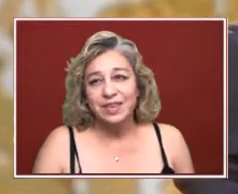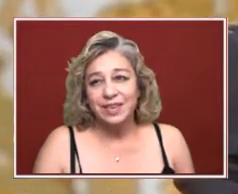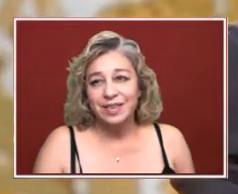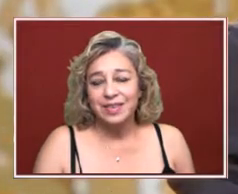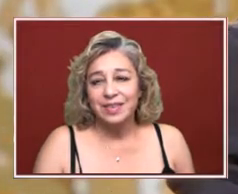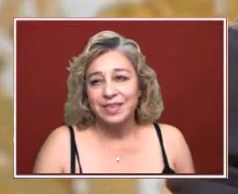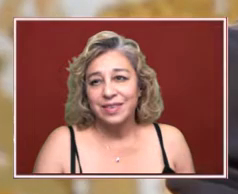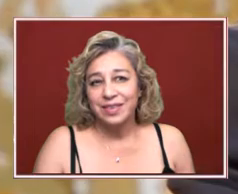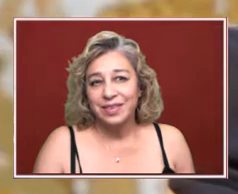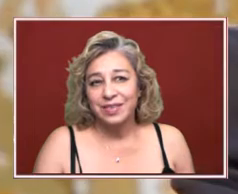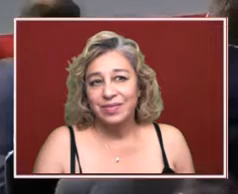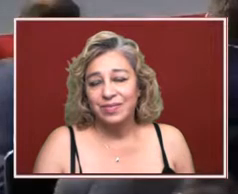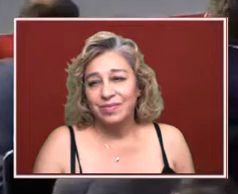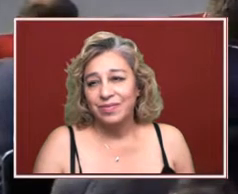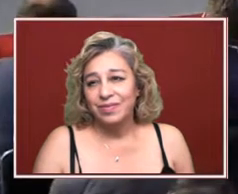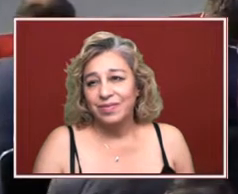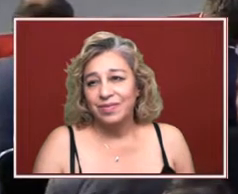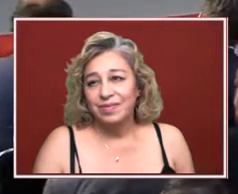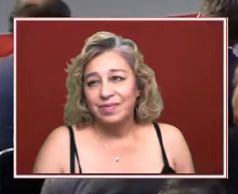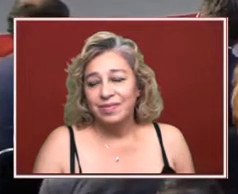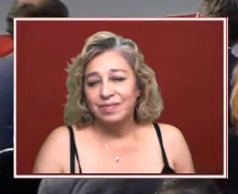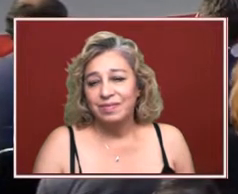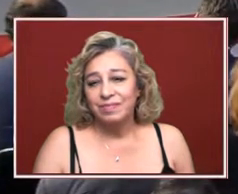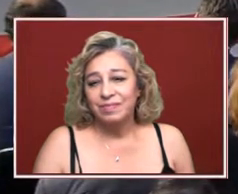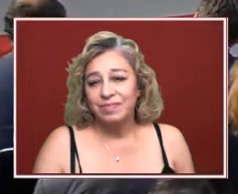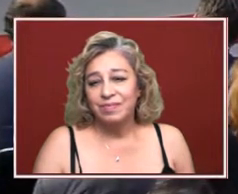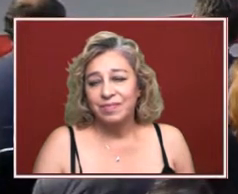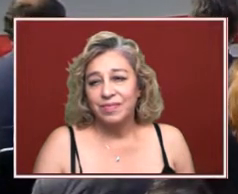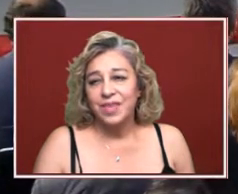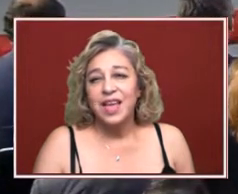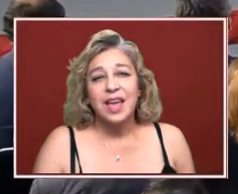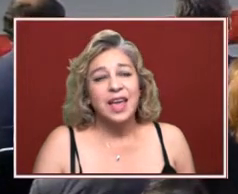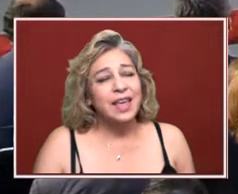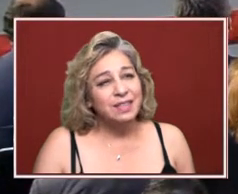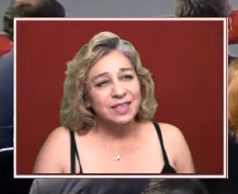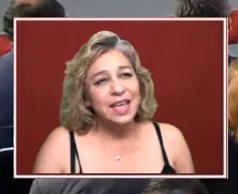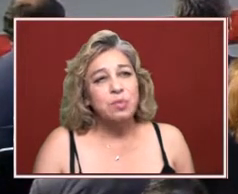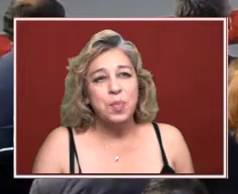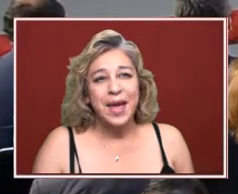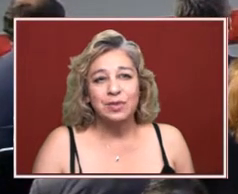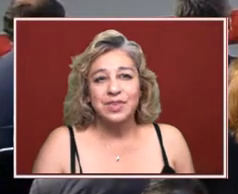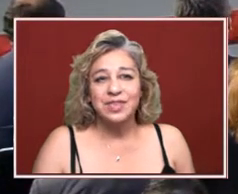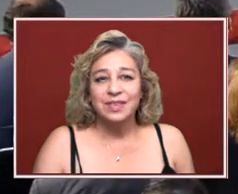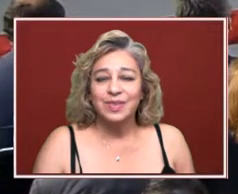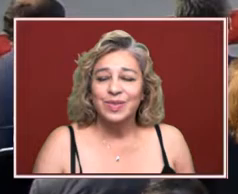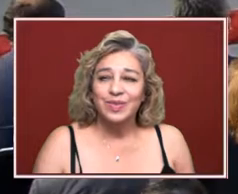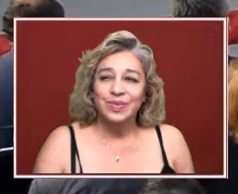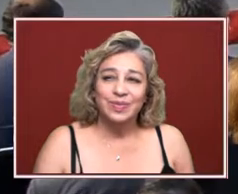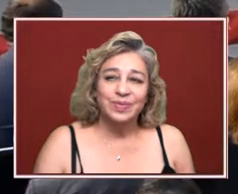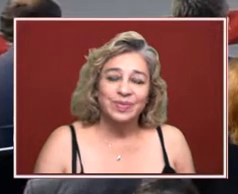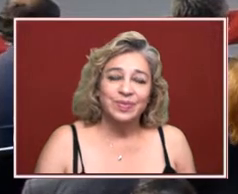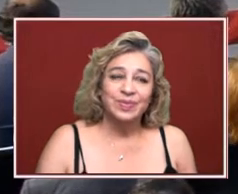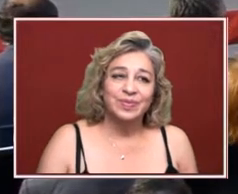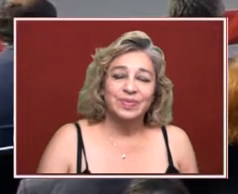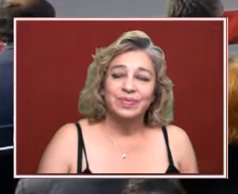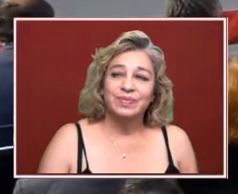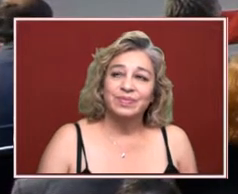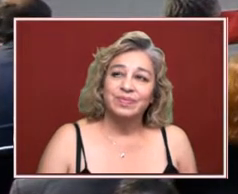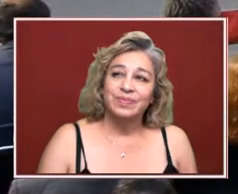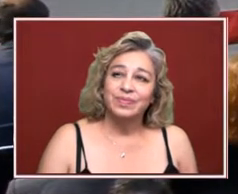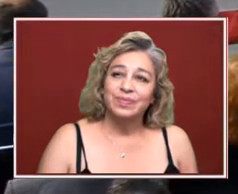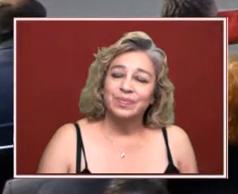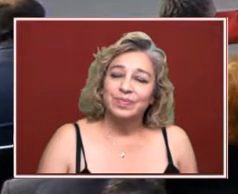pension de el mismo monto in the same amount